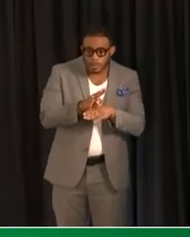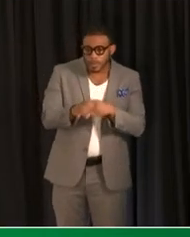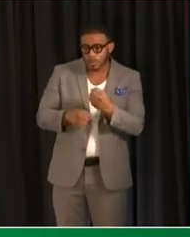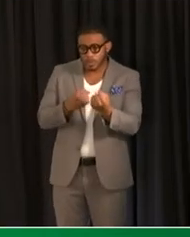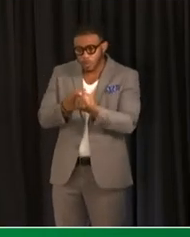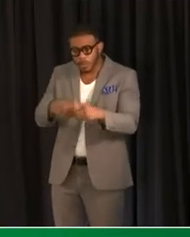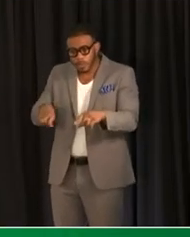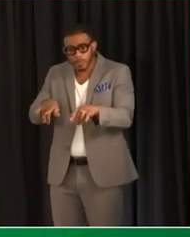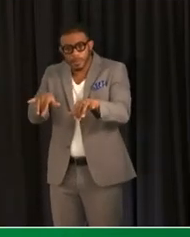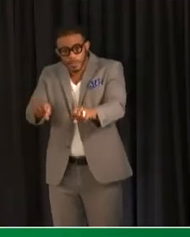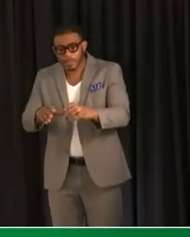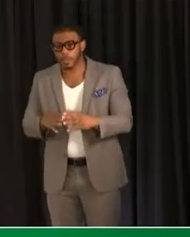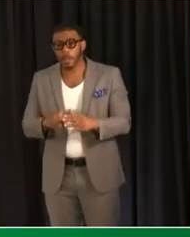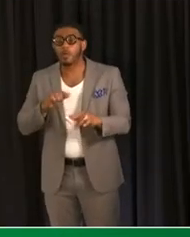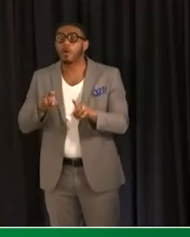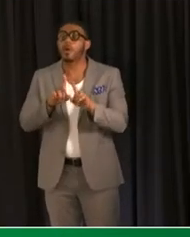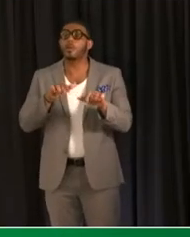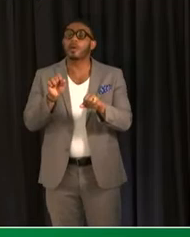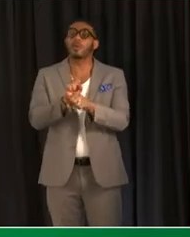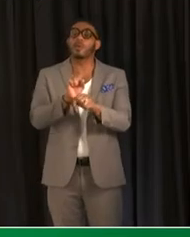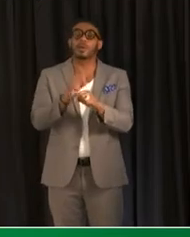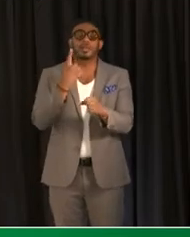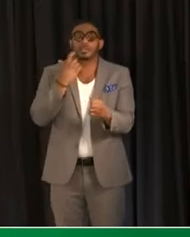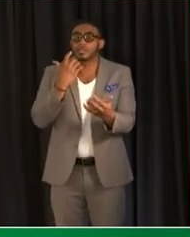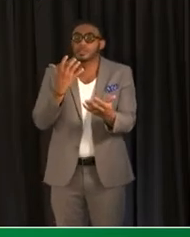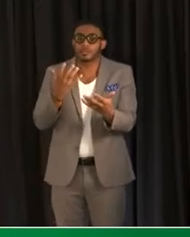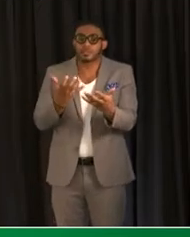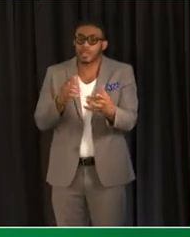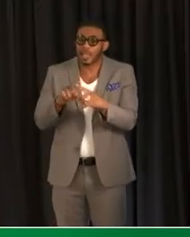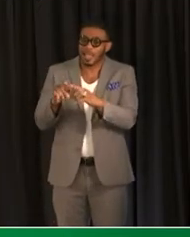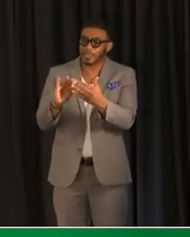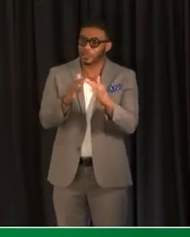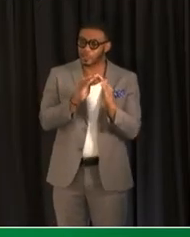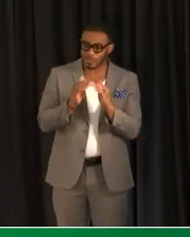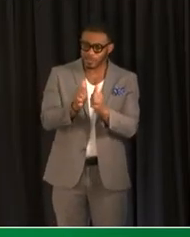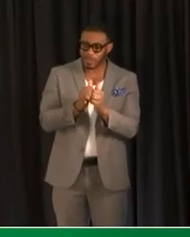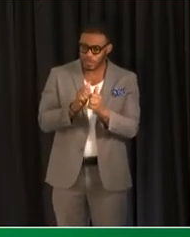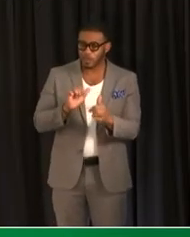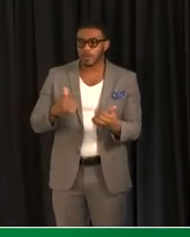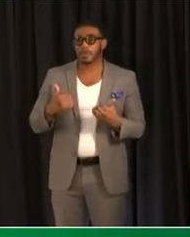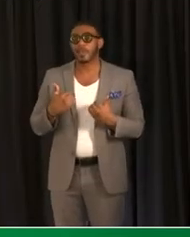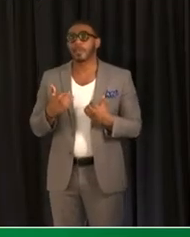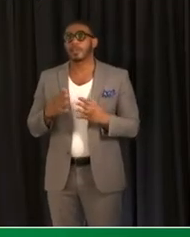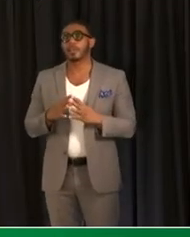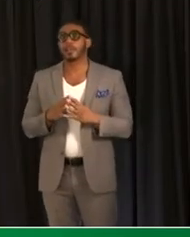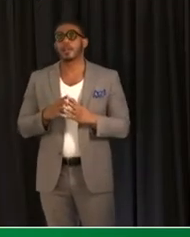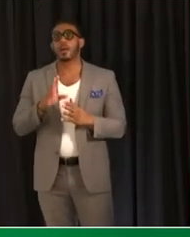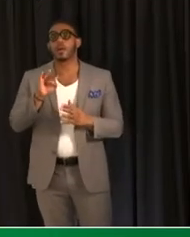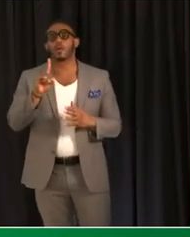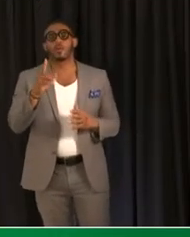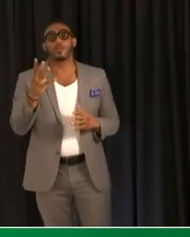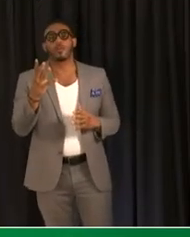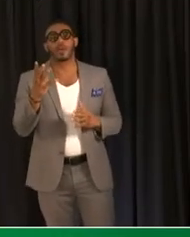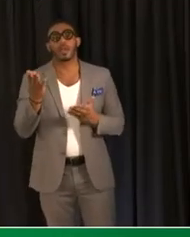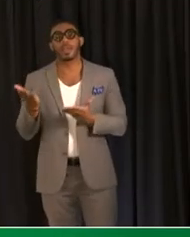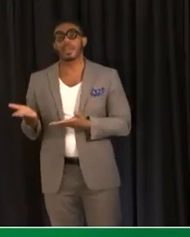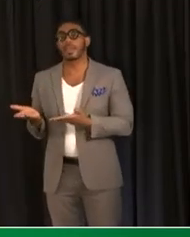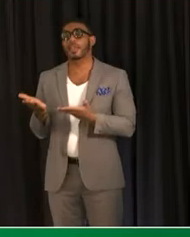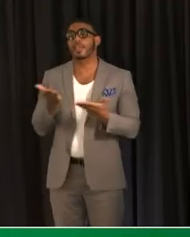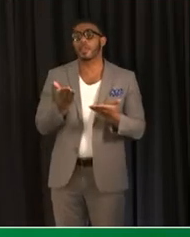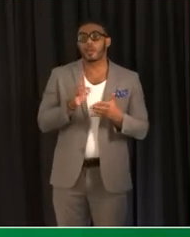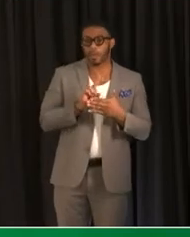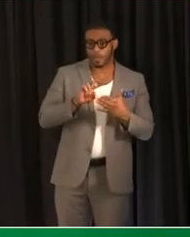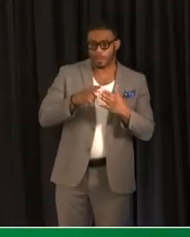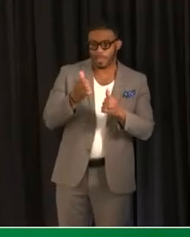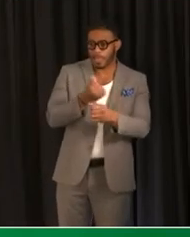our businesses and supporting them. And we've also been working just as a community. We've had Ward 4 Carry Out